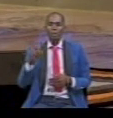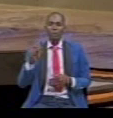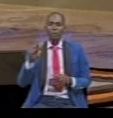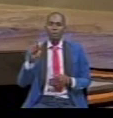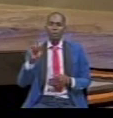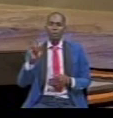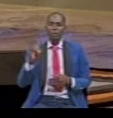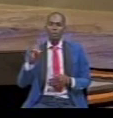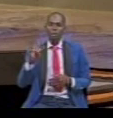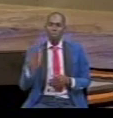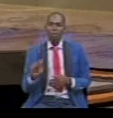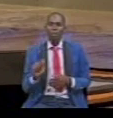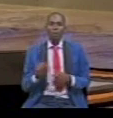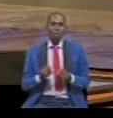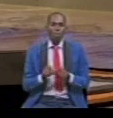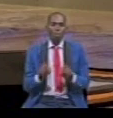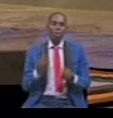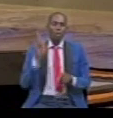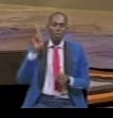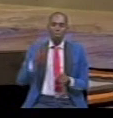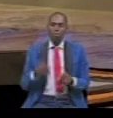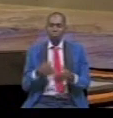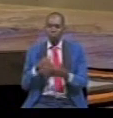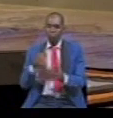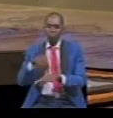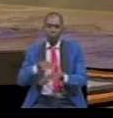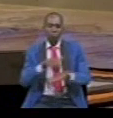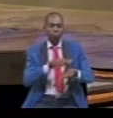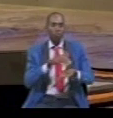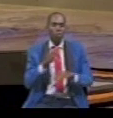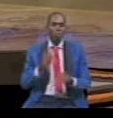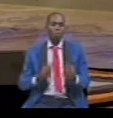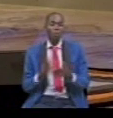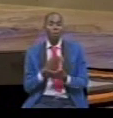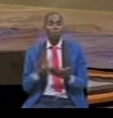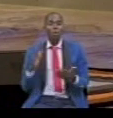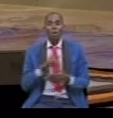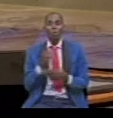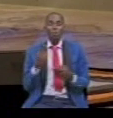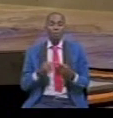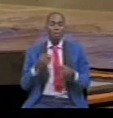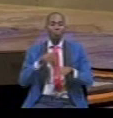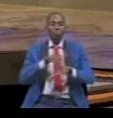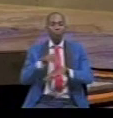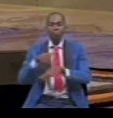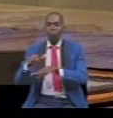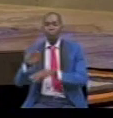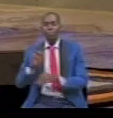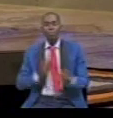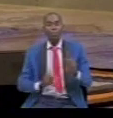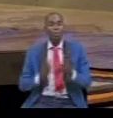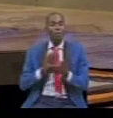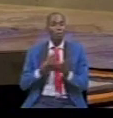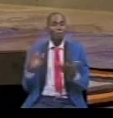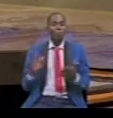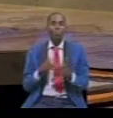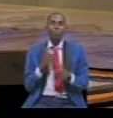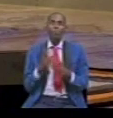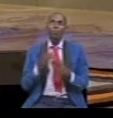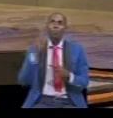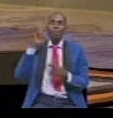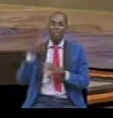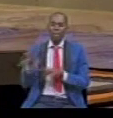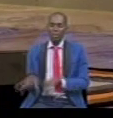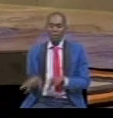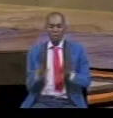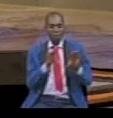he sent away the people, and when he had sent them away, he departed